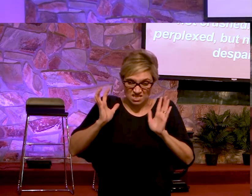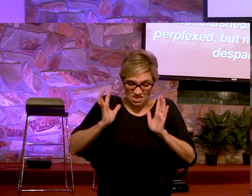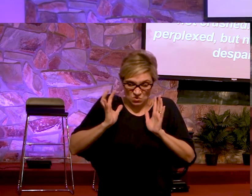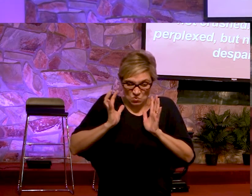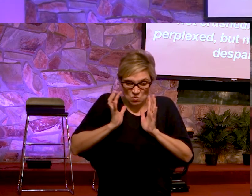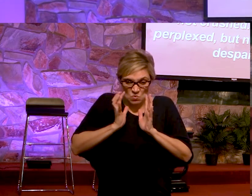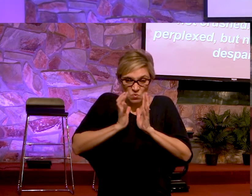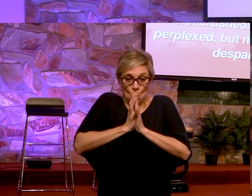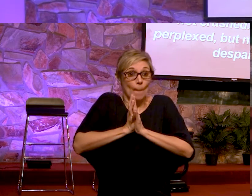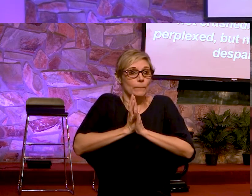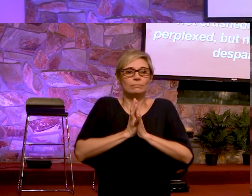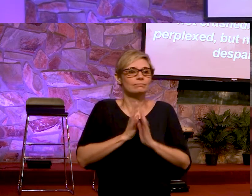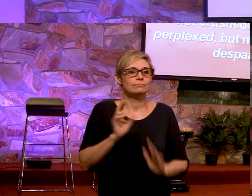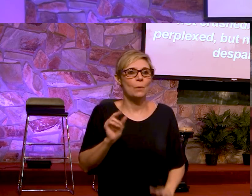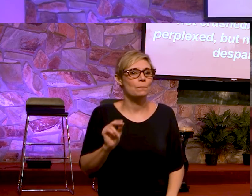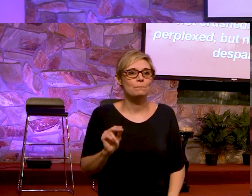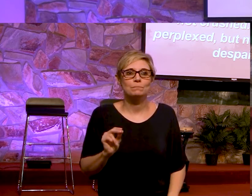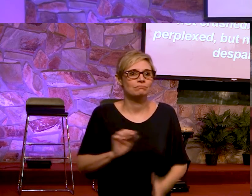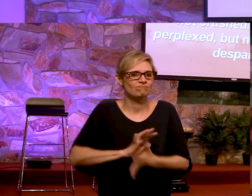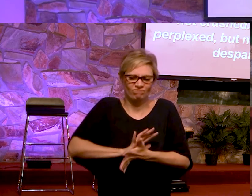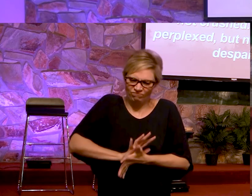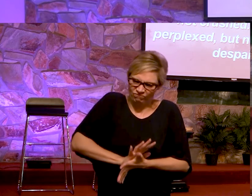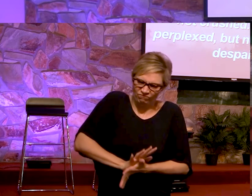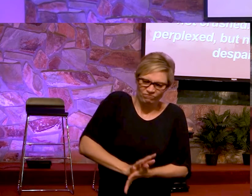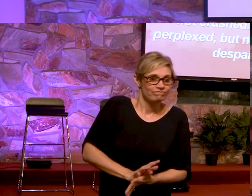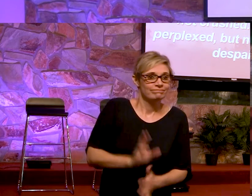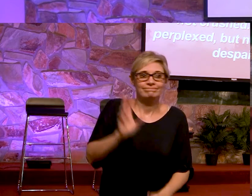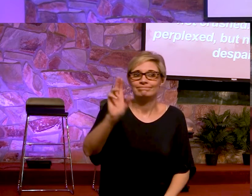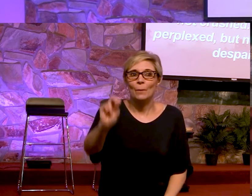Troubles are pressing in, but we're not crushed.